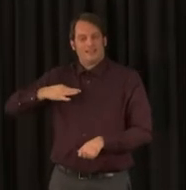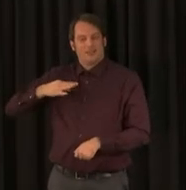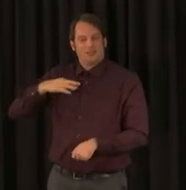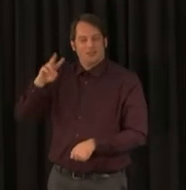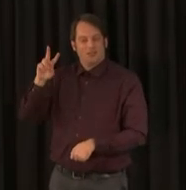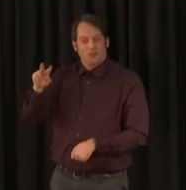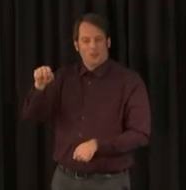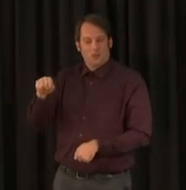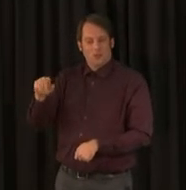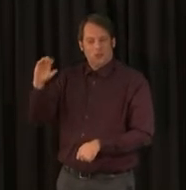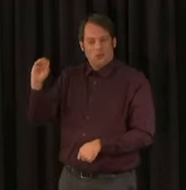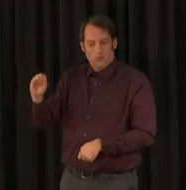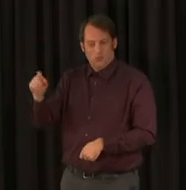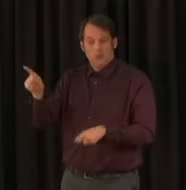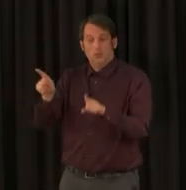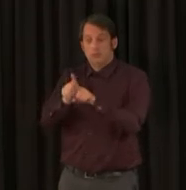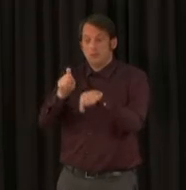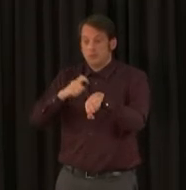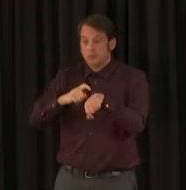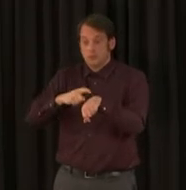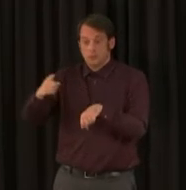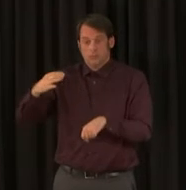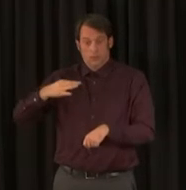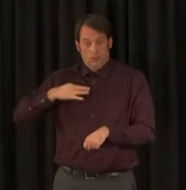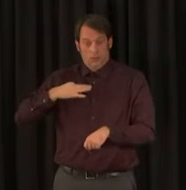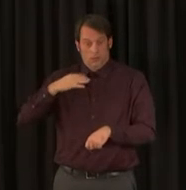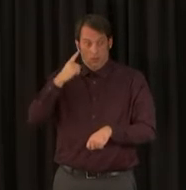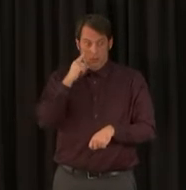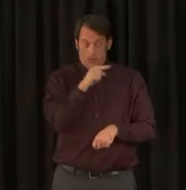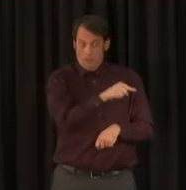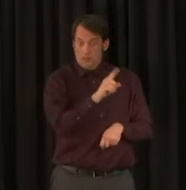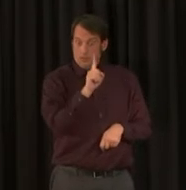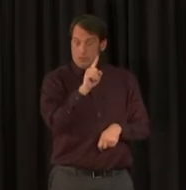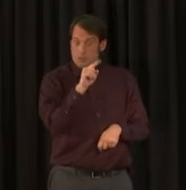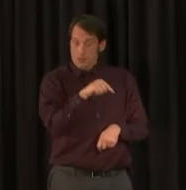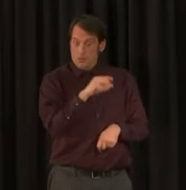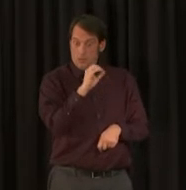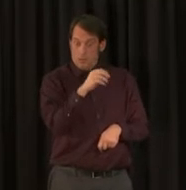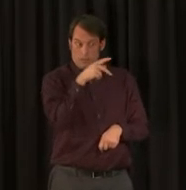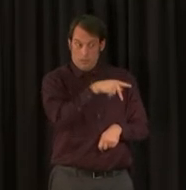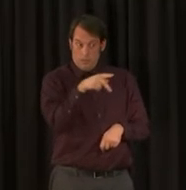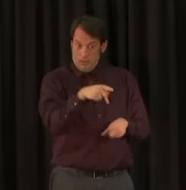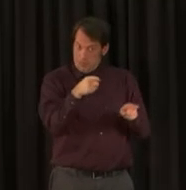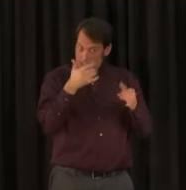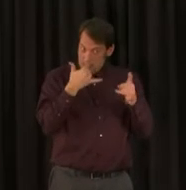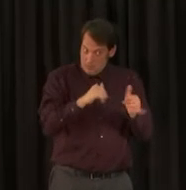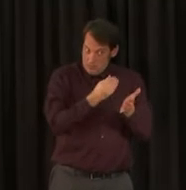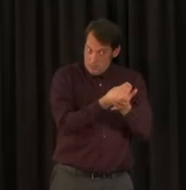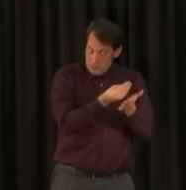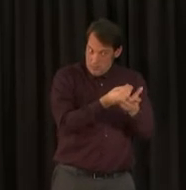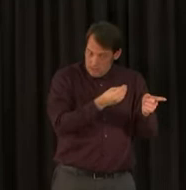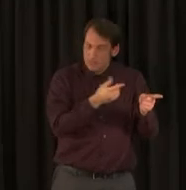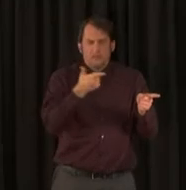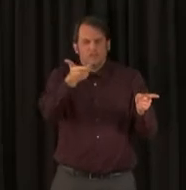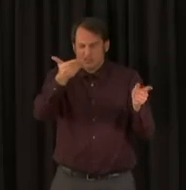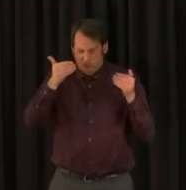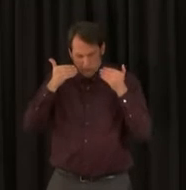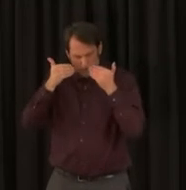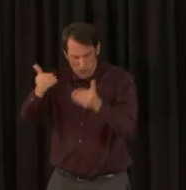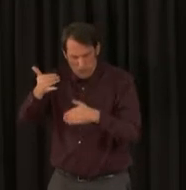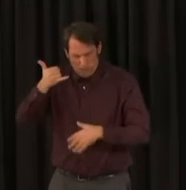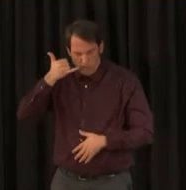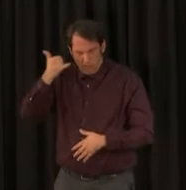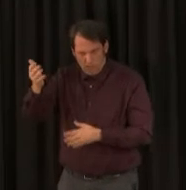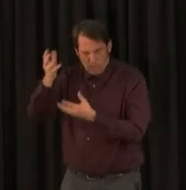time using the money from PPP 1.0, then just go ahead and bonus the rest of that